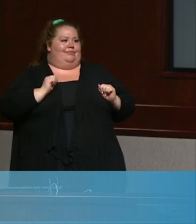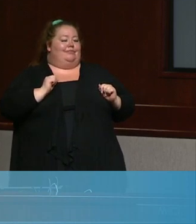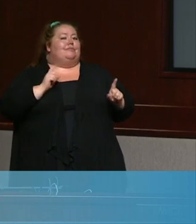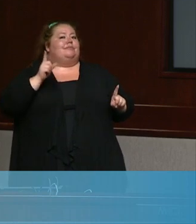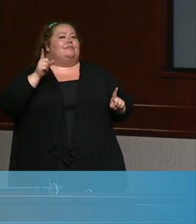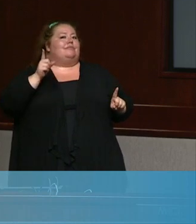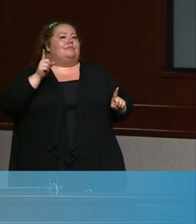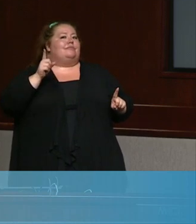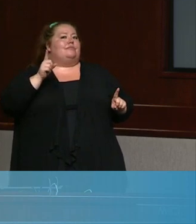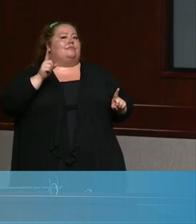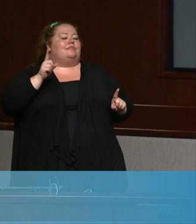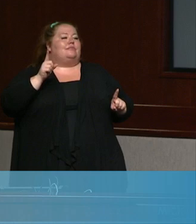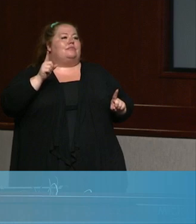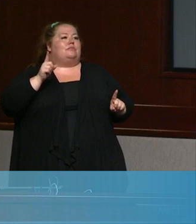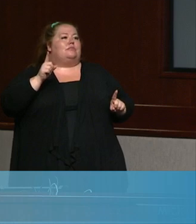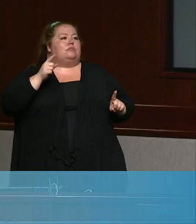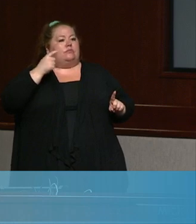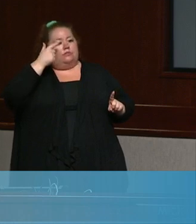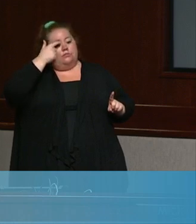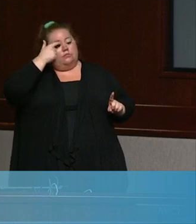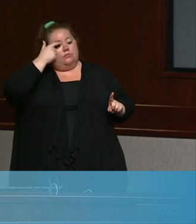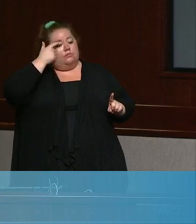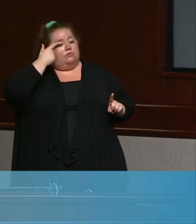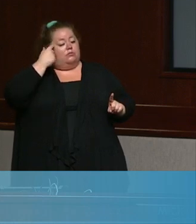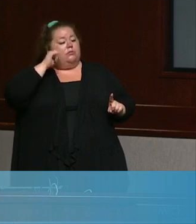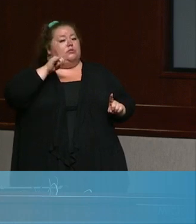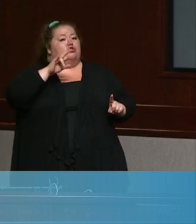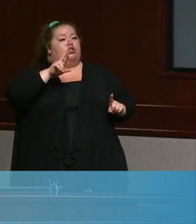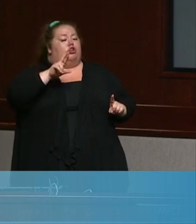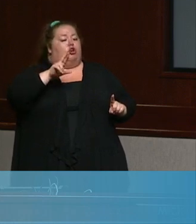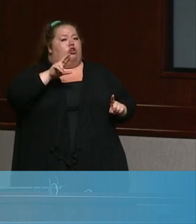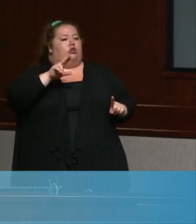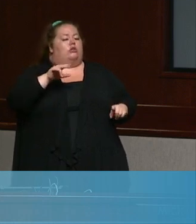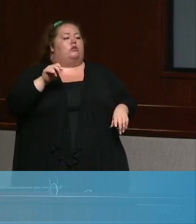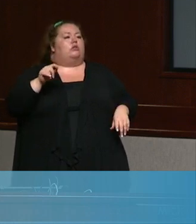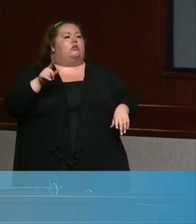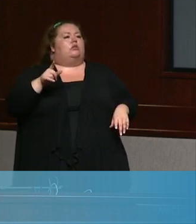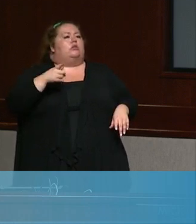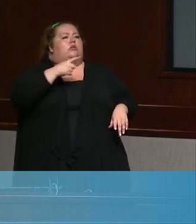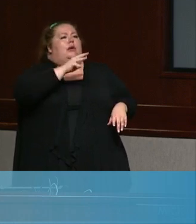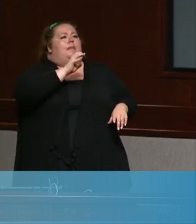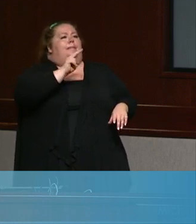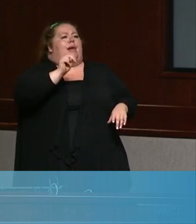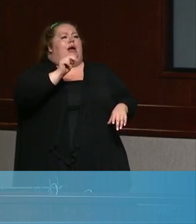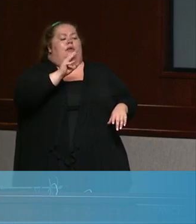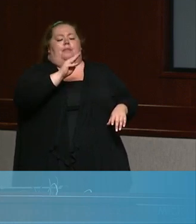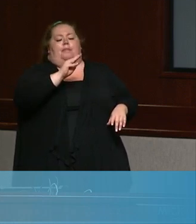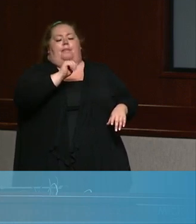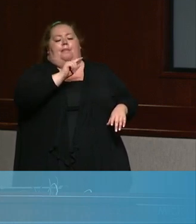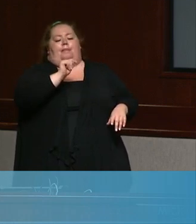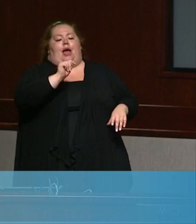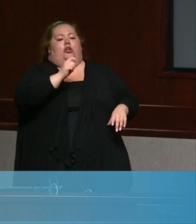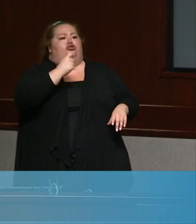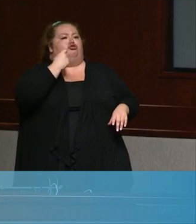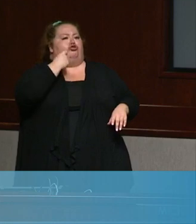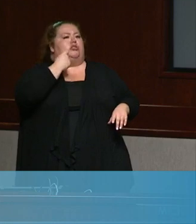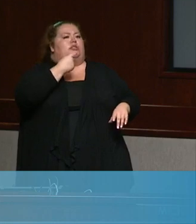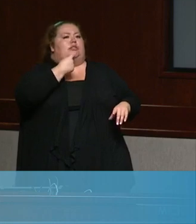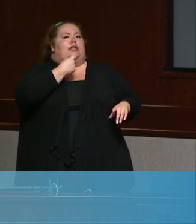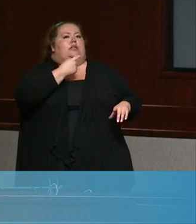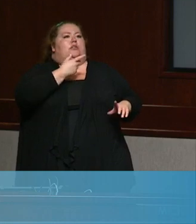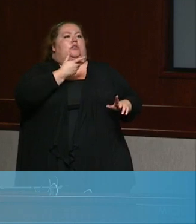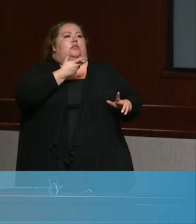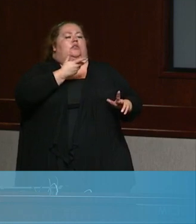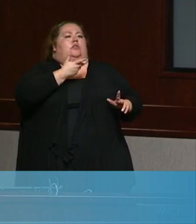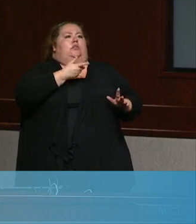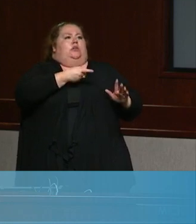Yeah, I just had on something that Matt just said about changing the model in actions, and then he said more could be done. What